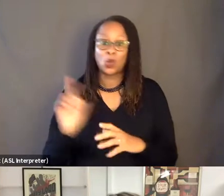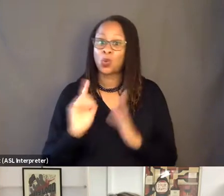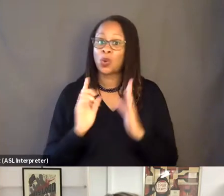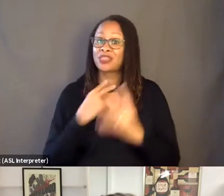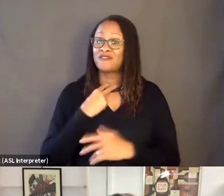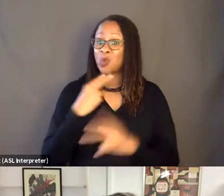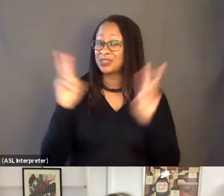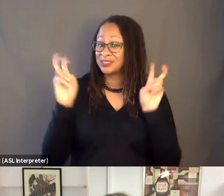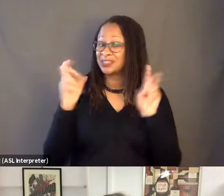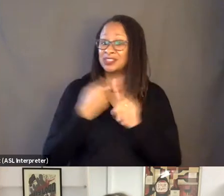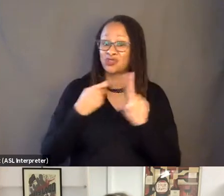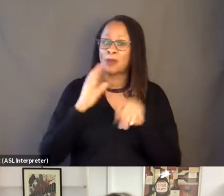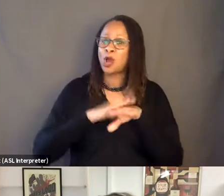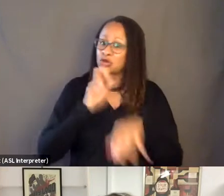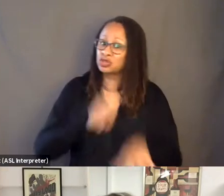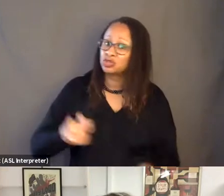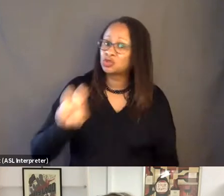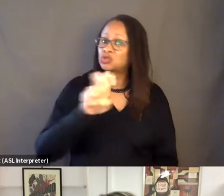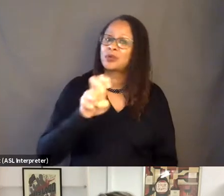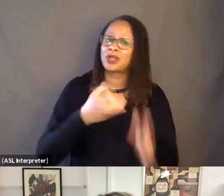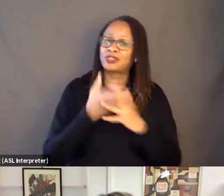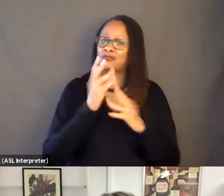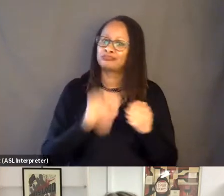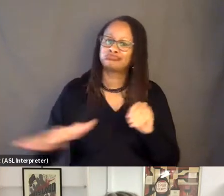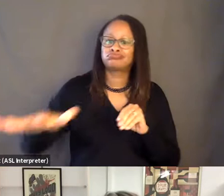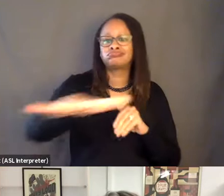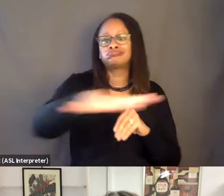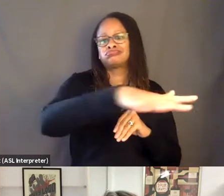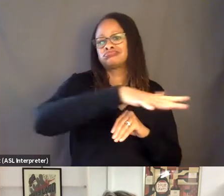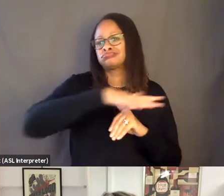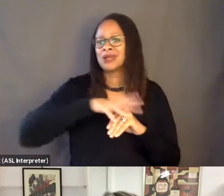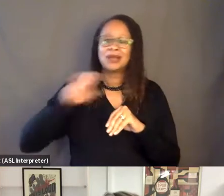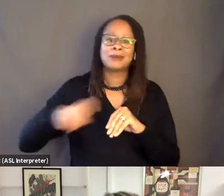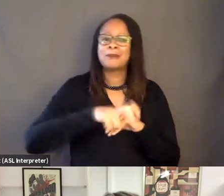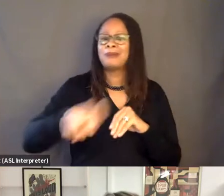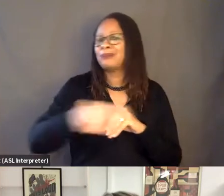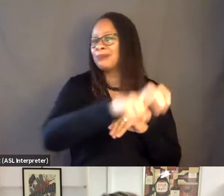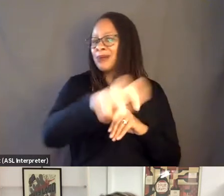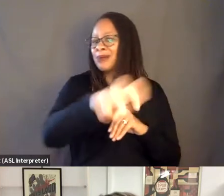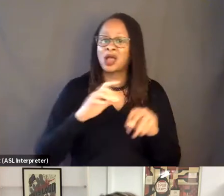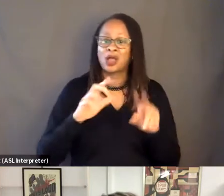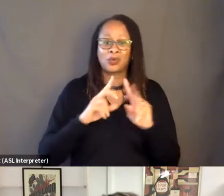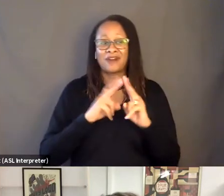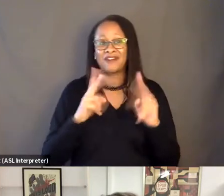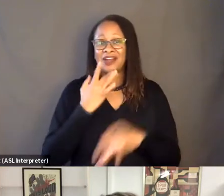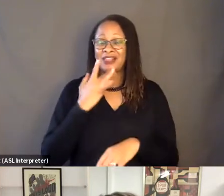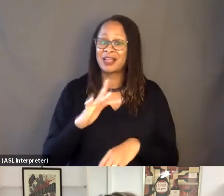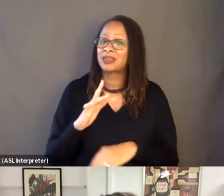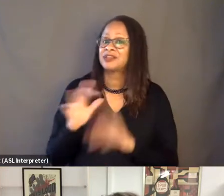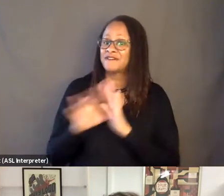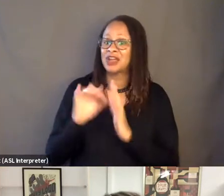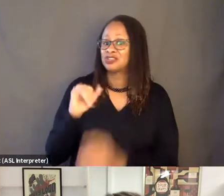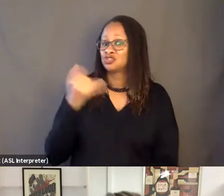coming from on a journey through landscape and as he explores that landscape. And we were really lucky to find Jim Fujiwara, who is a